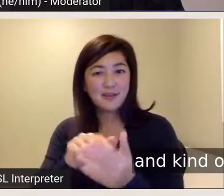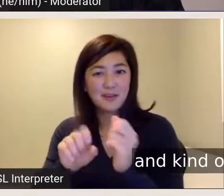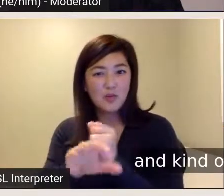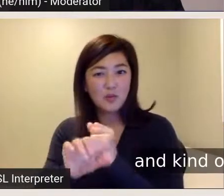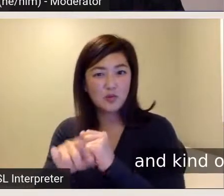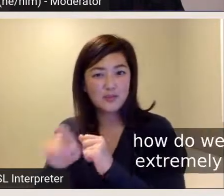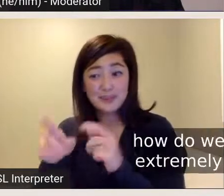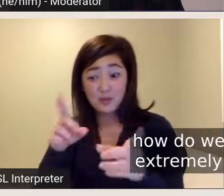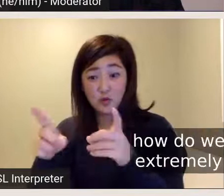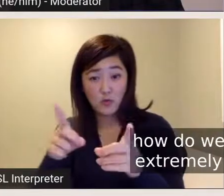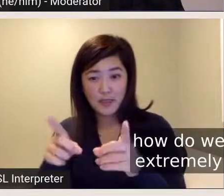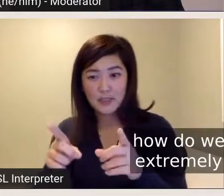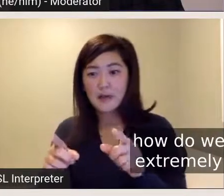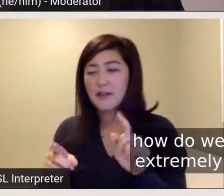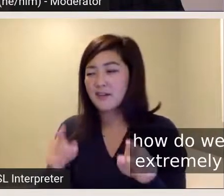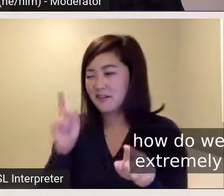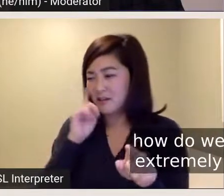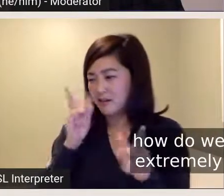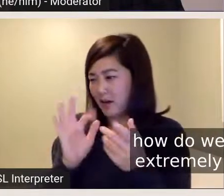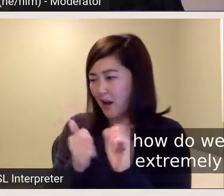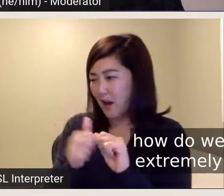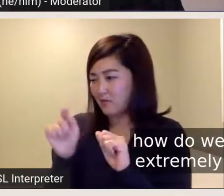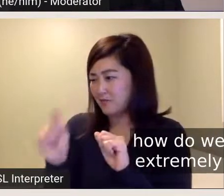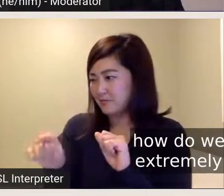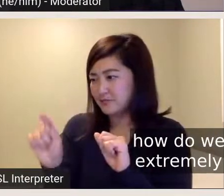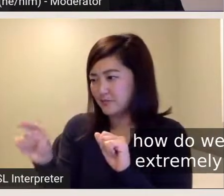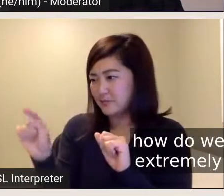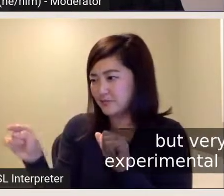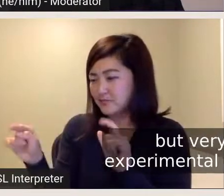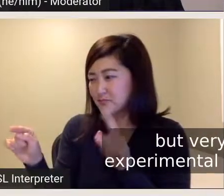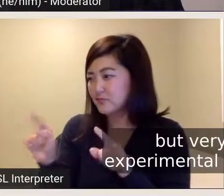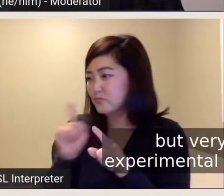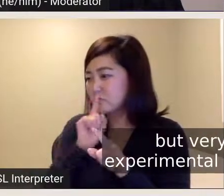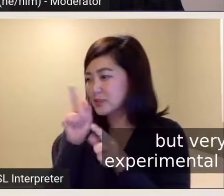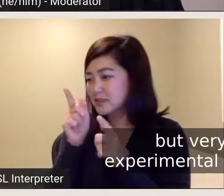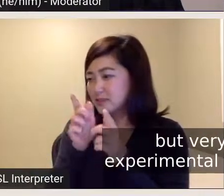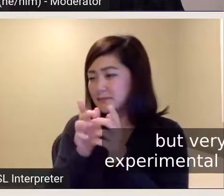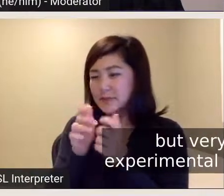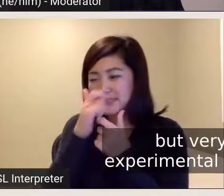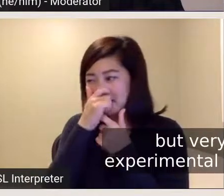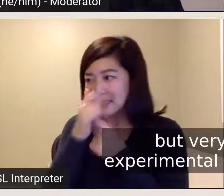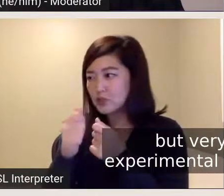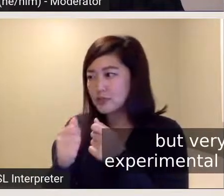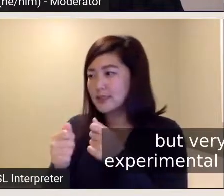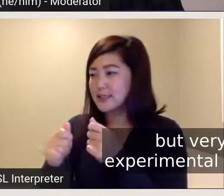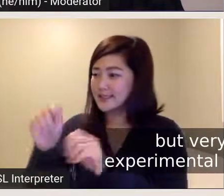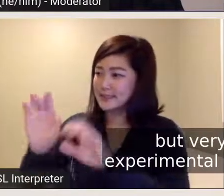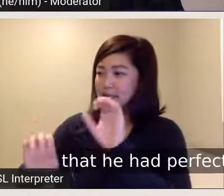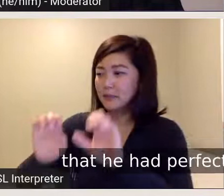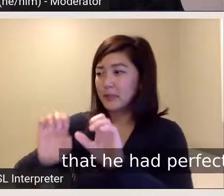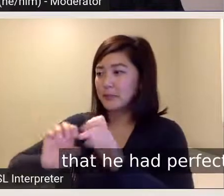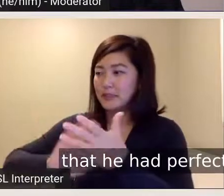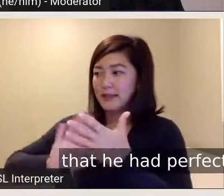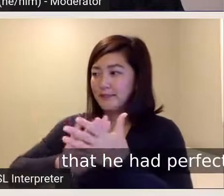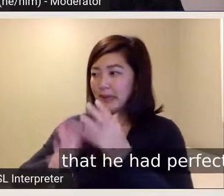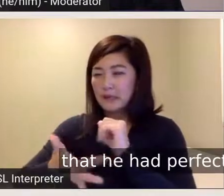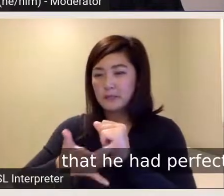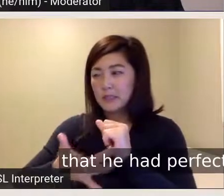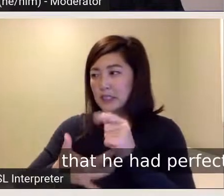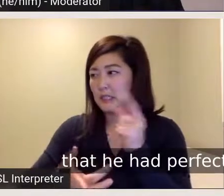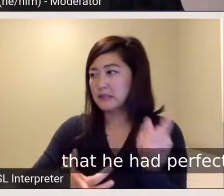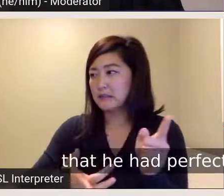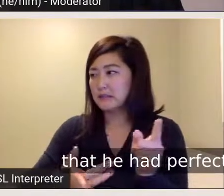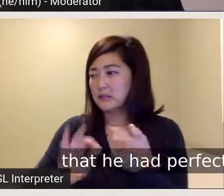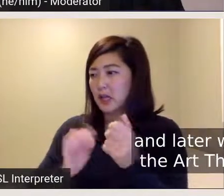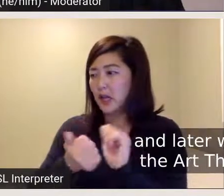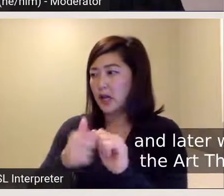kind of looking at how do we bring these extremely interesting but very different experimental film techniques that he had perfected as